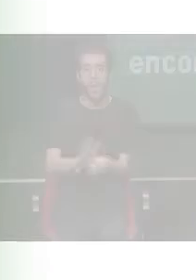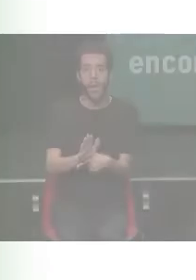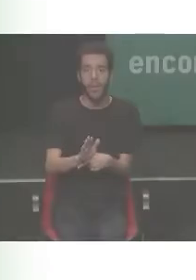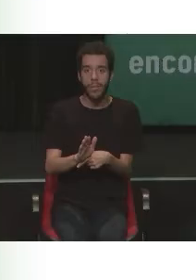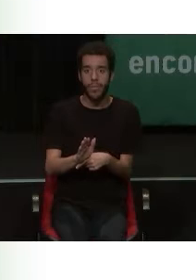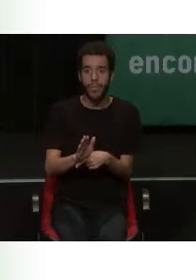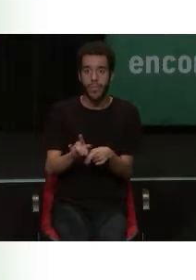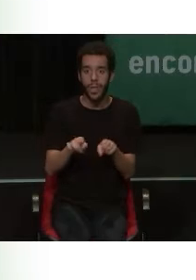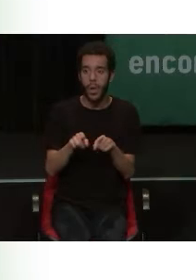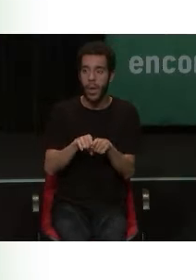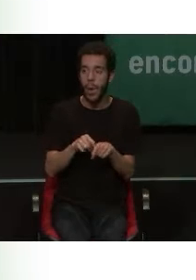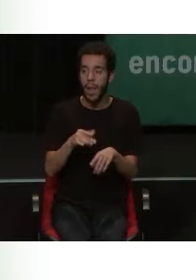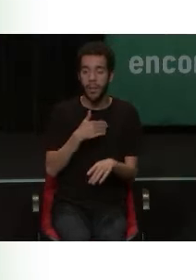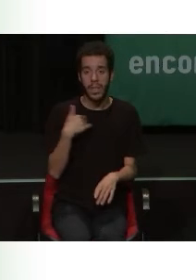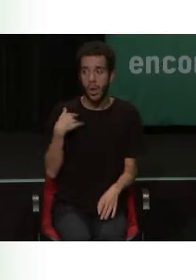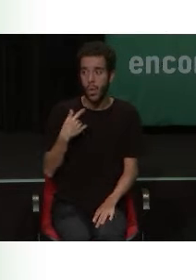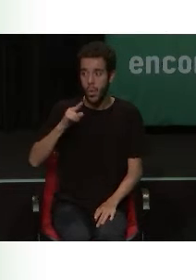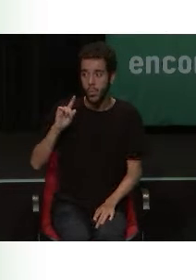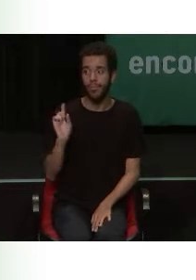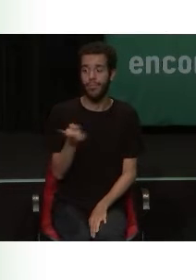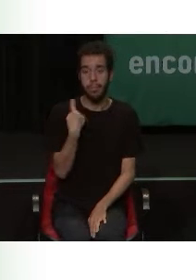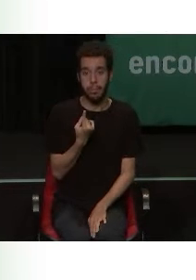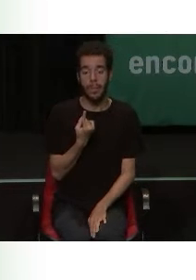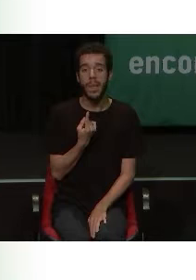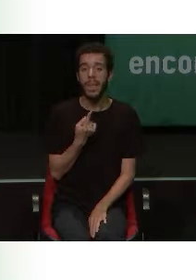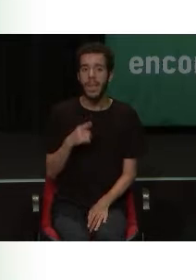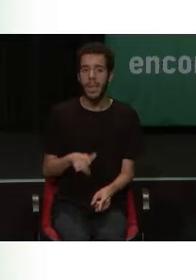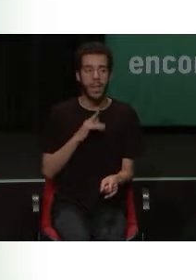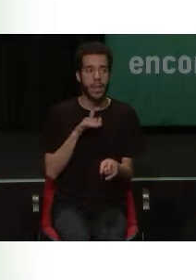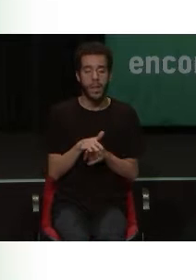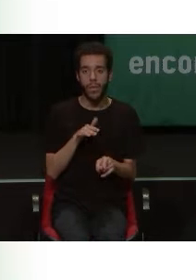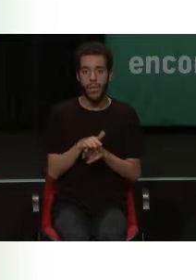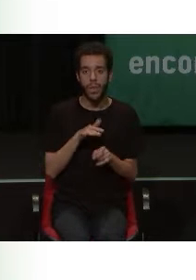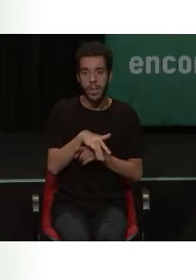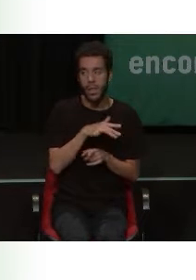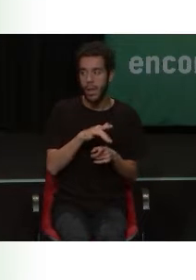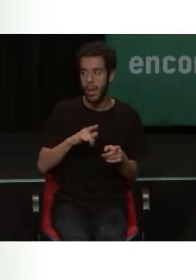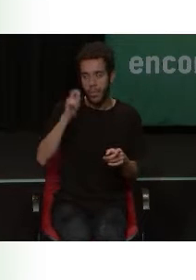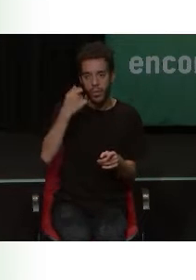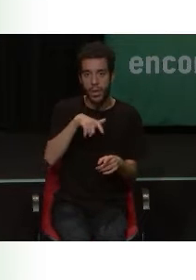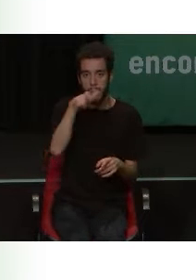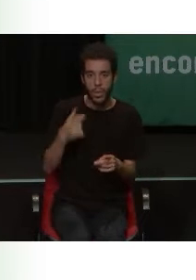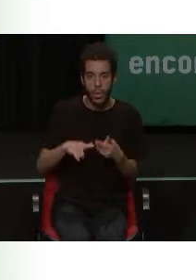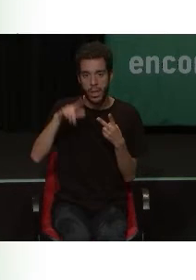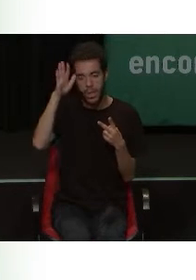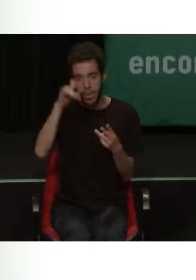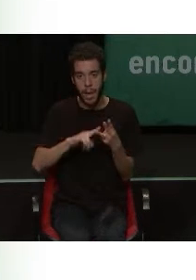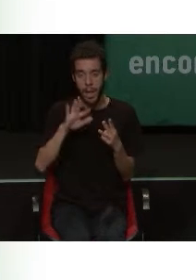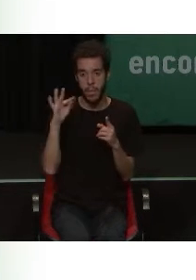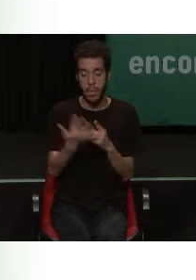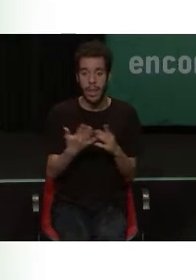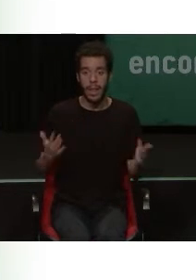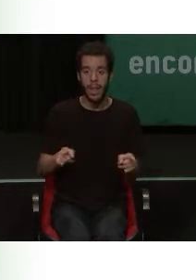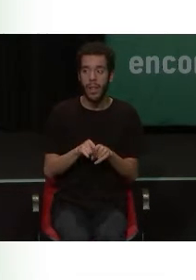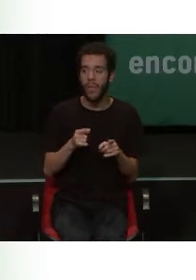The COVID pandemic is one example of a One Health approach that affects people, animals,